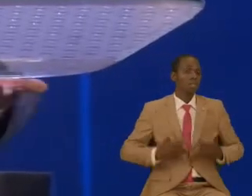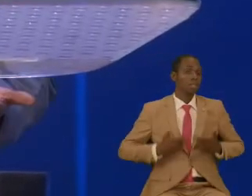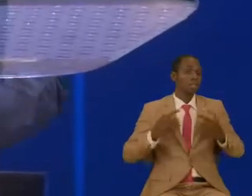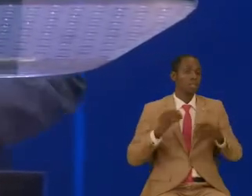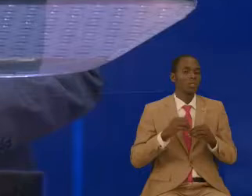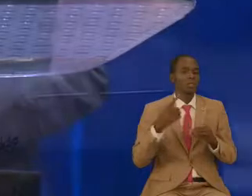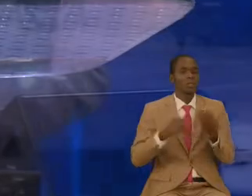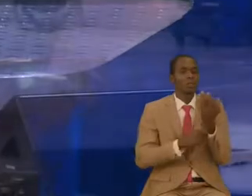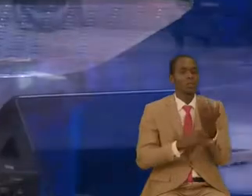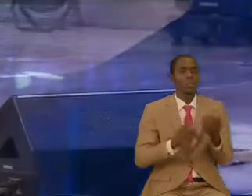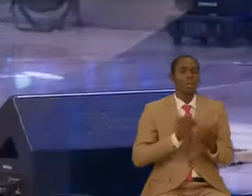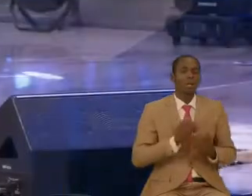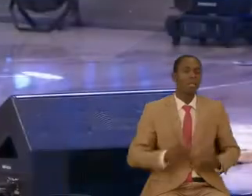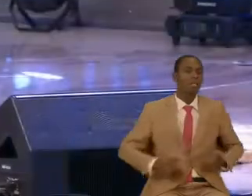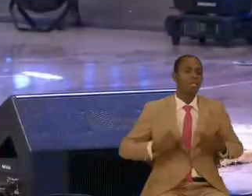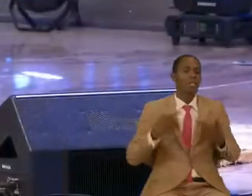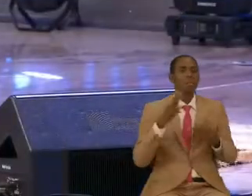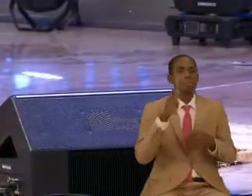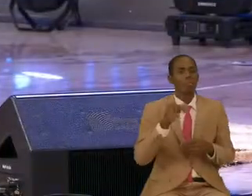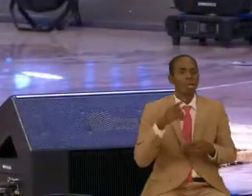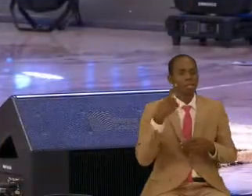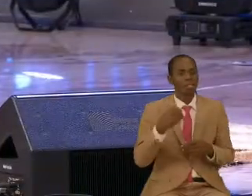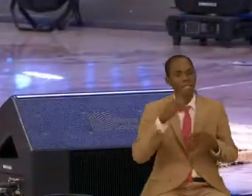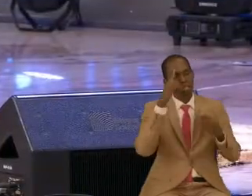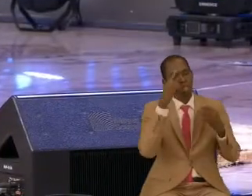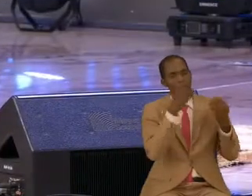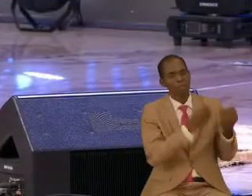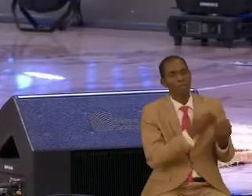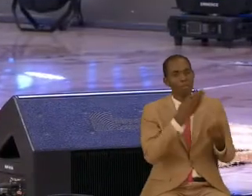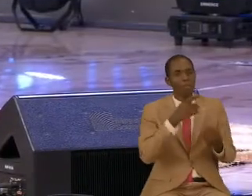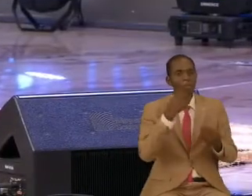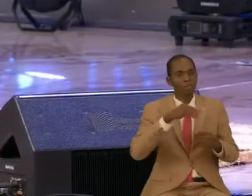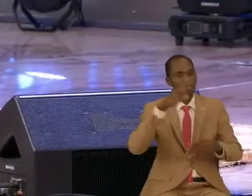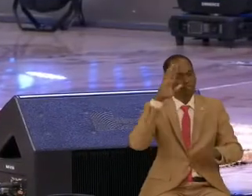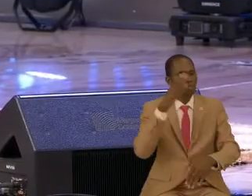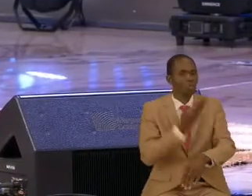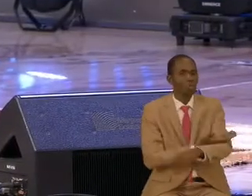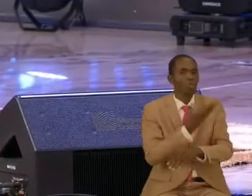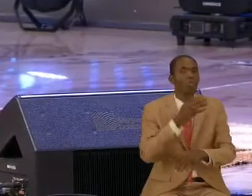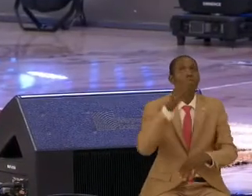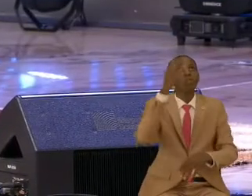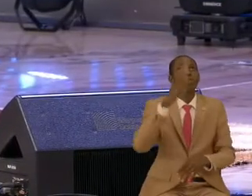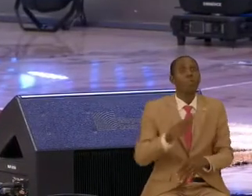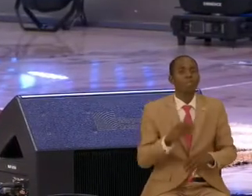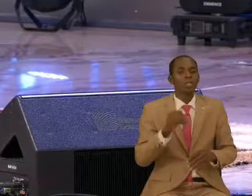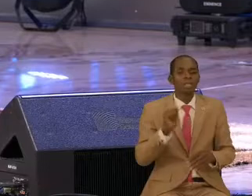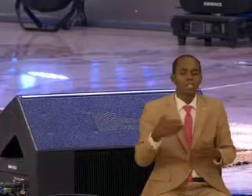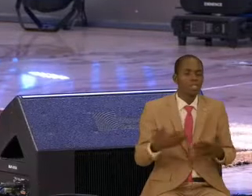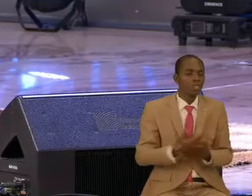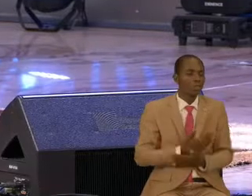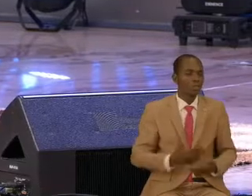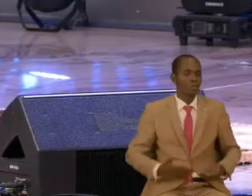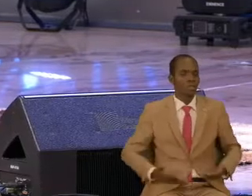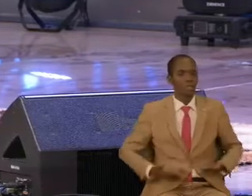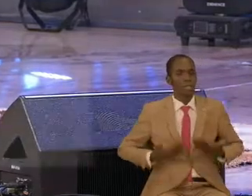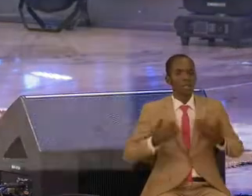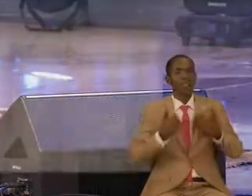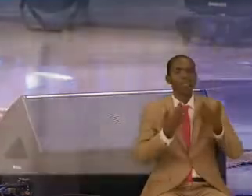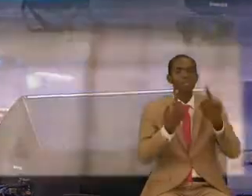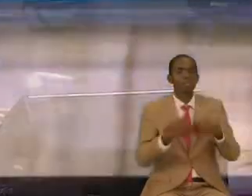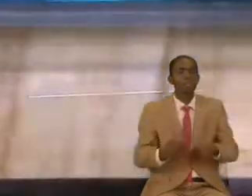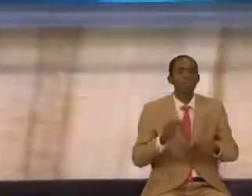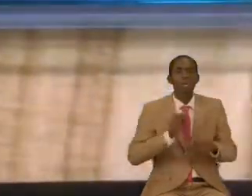I live by the faith of the Son of God. A new life has come. I do not live by